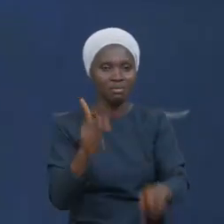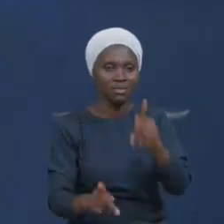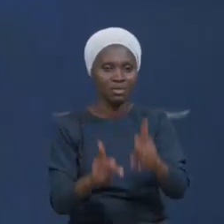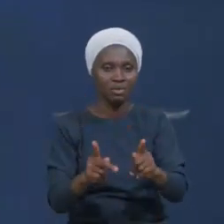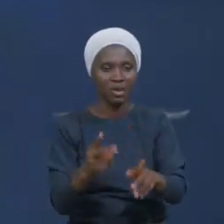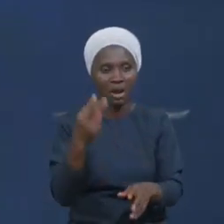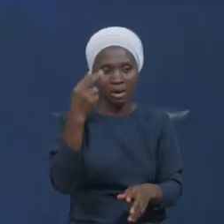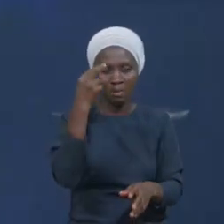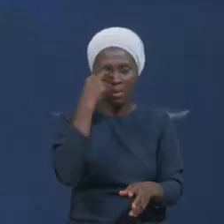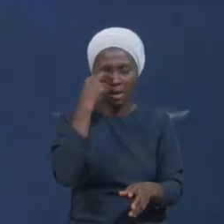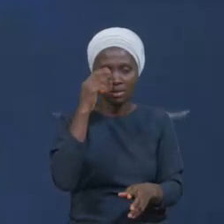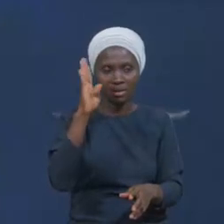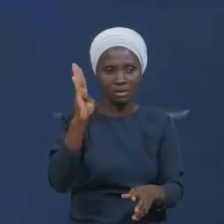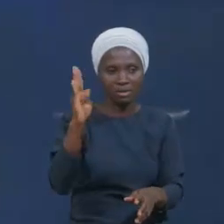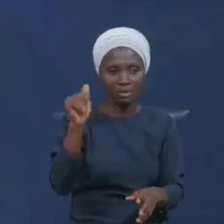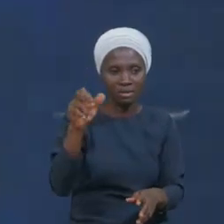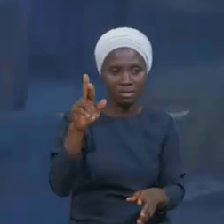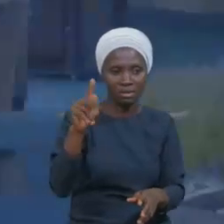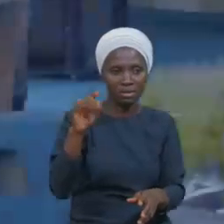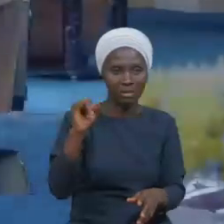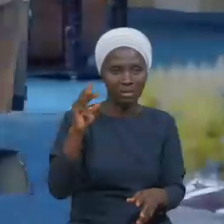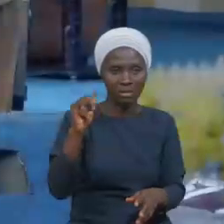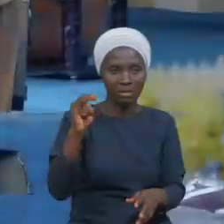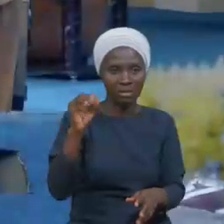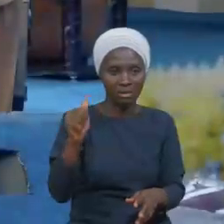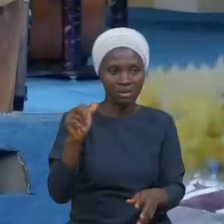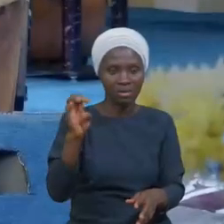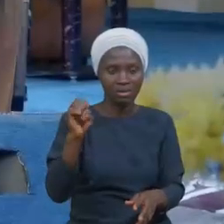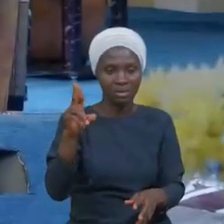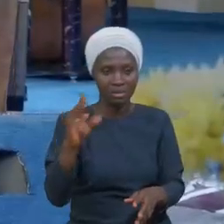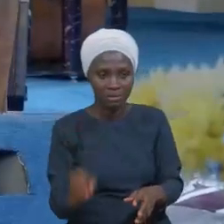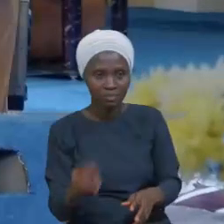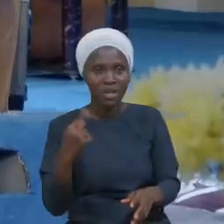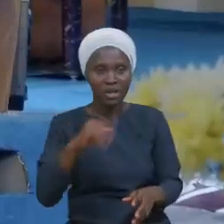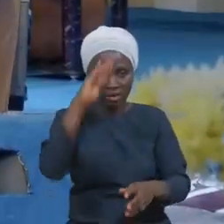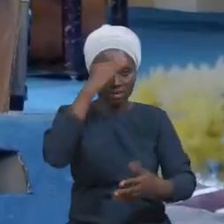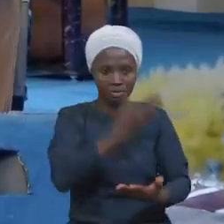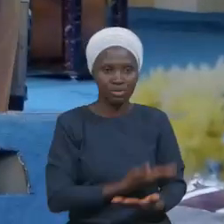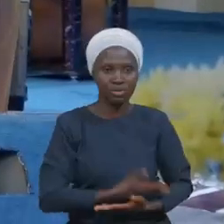blind Bartimaeus, the son of Timaeus,